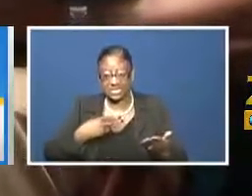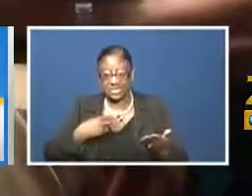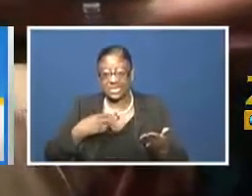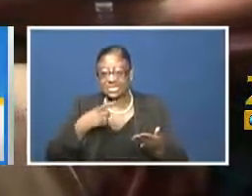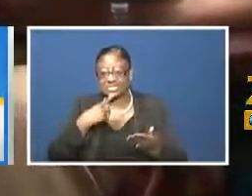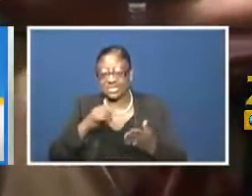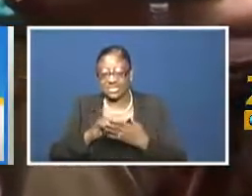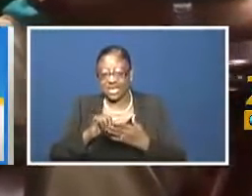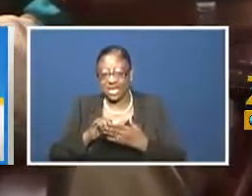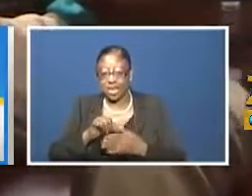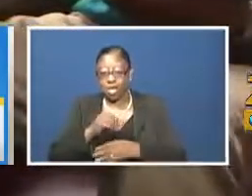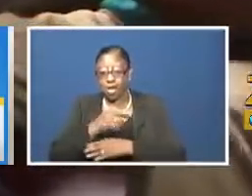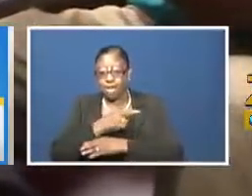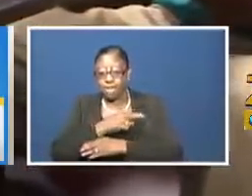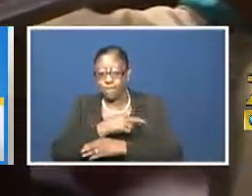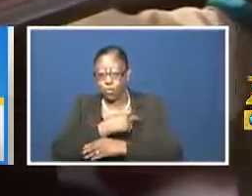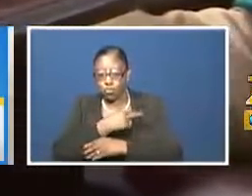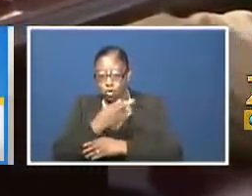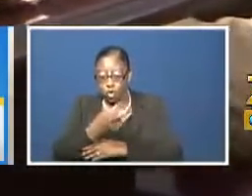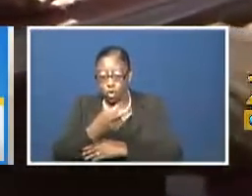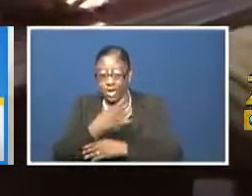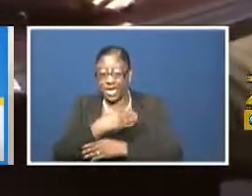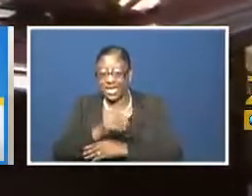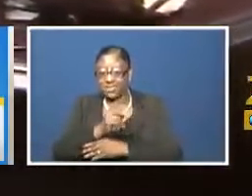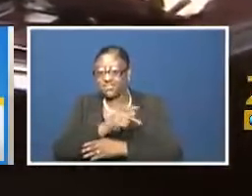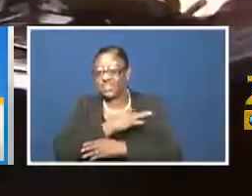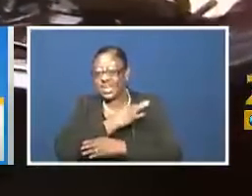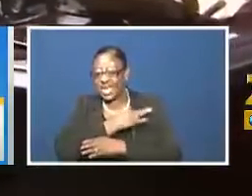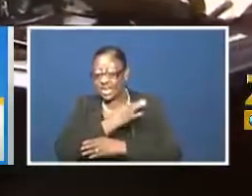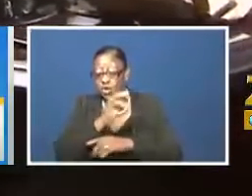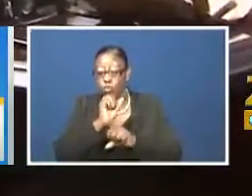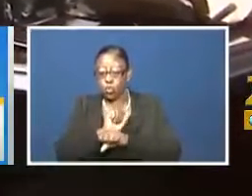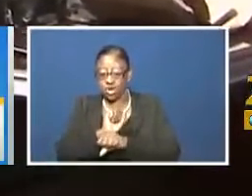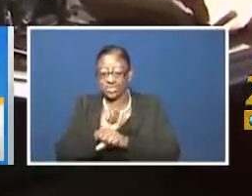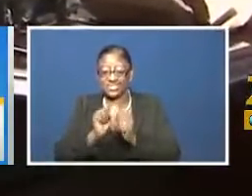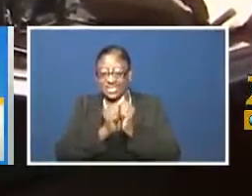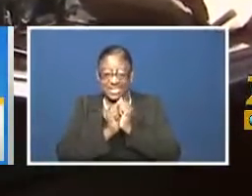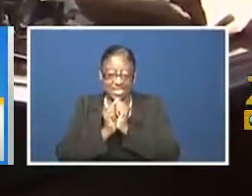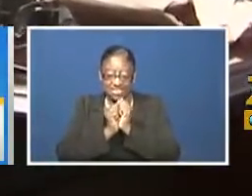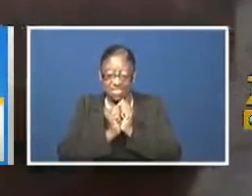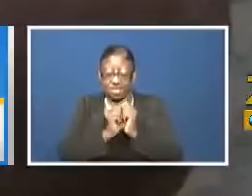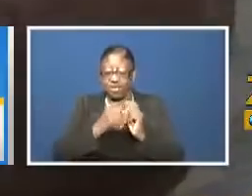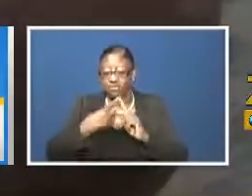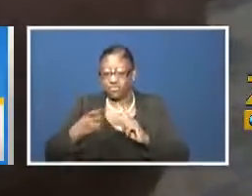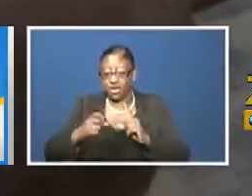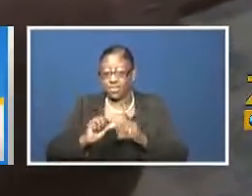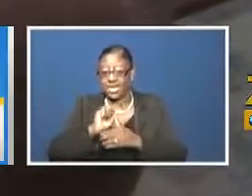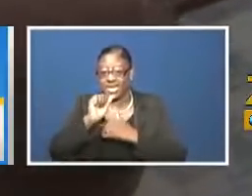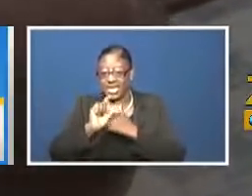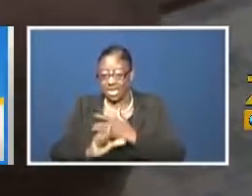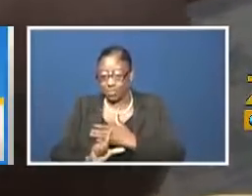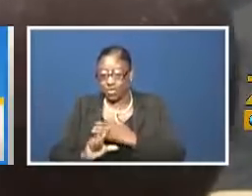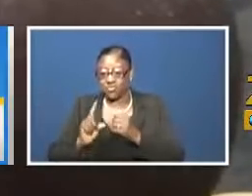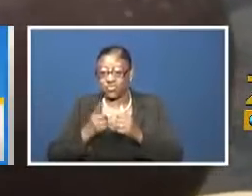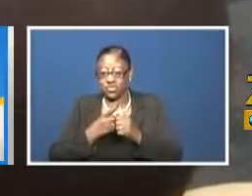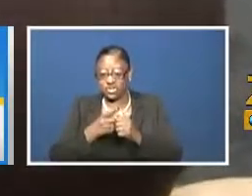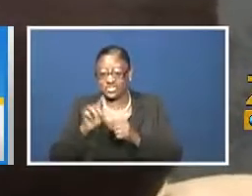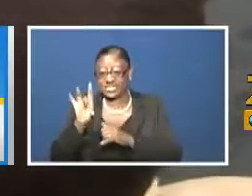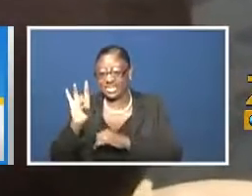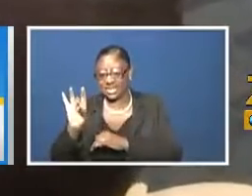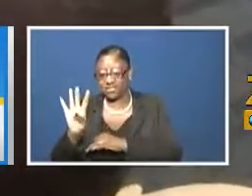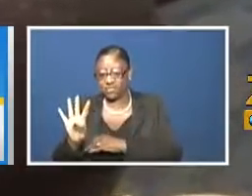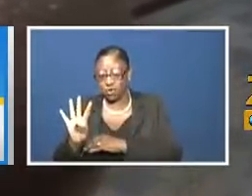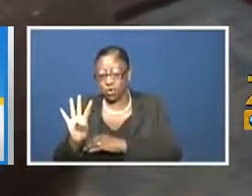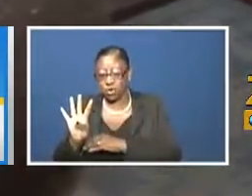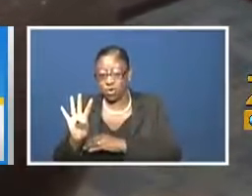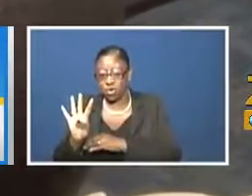Clayton Fernanda have had a long working relationship, stretching as far back as April 1st, 1984, when both men,